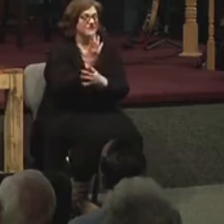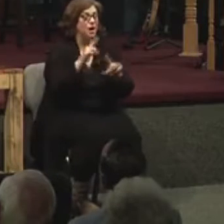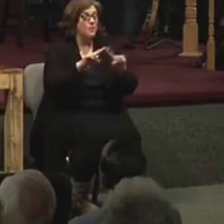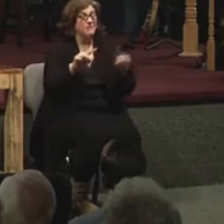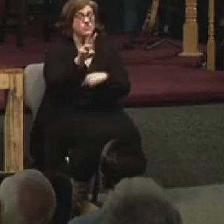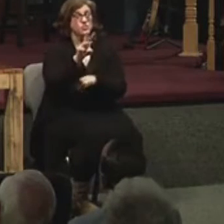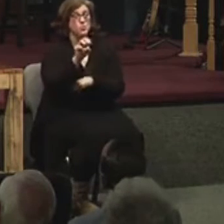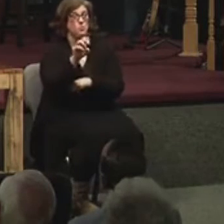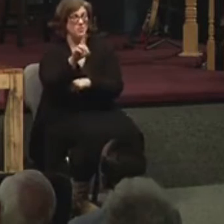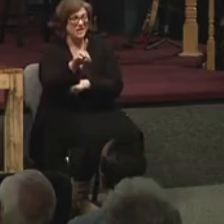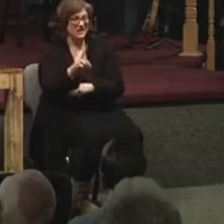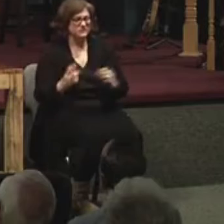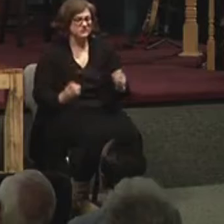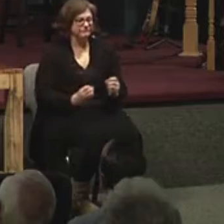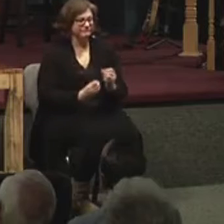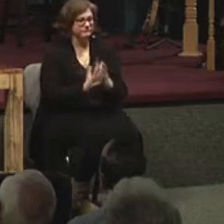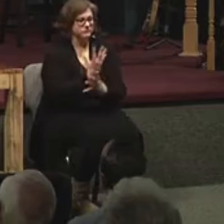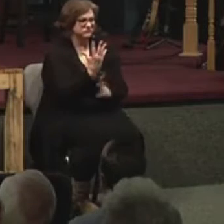life with him forever.